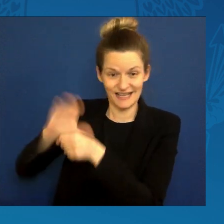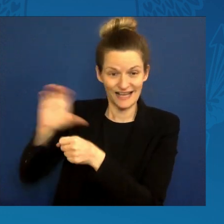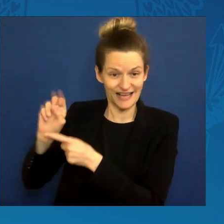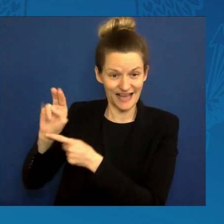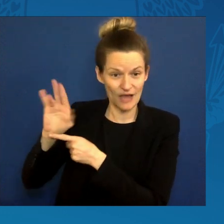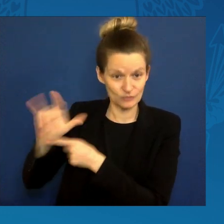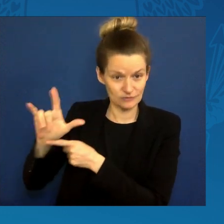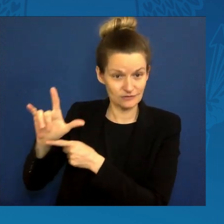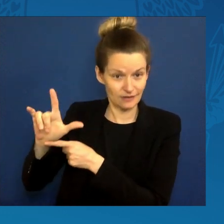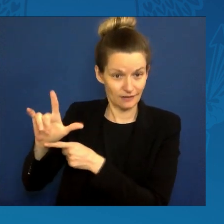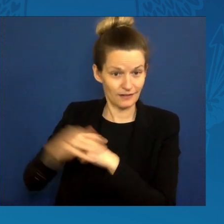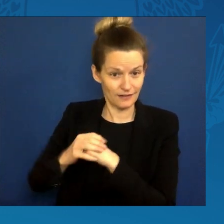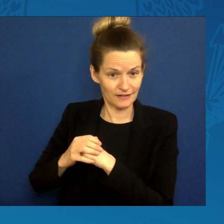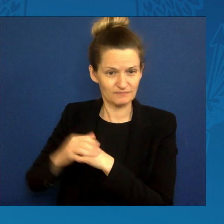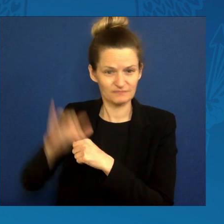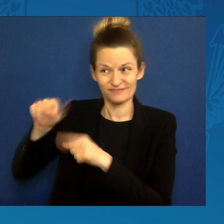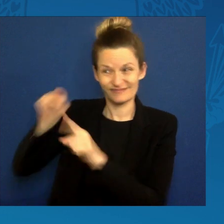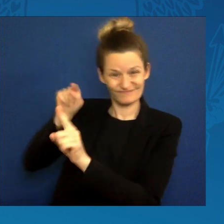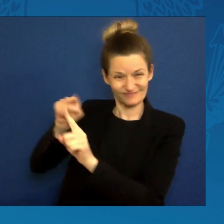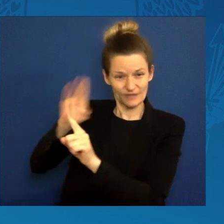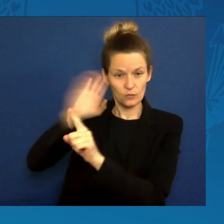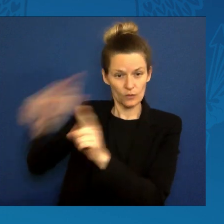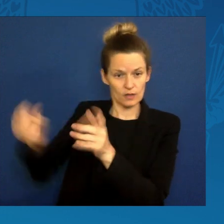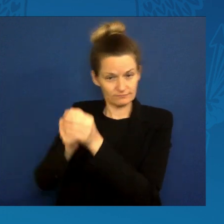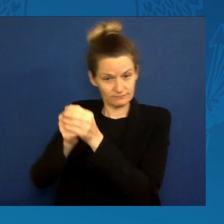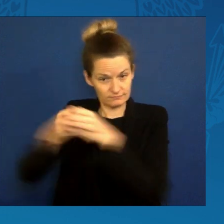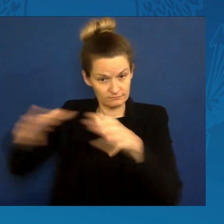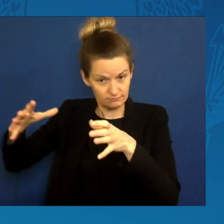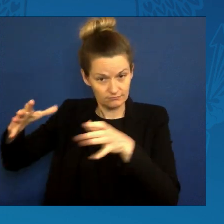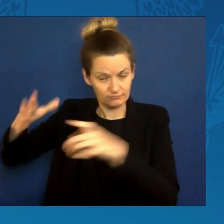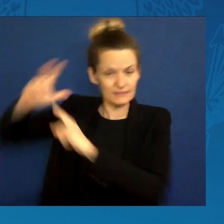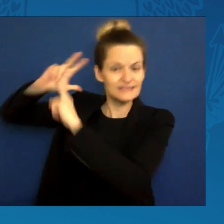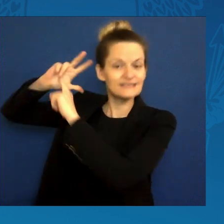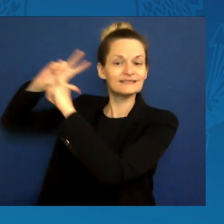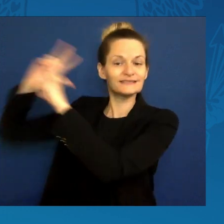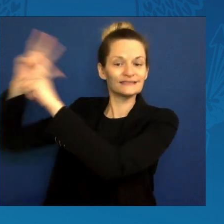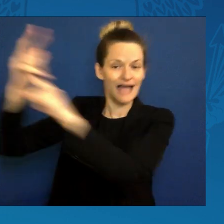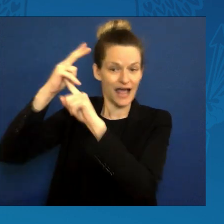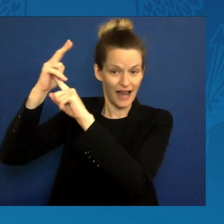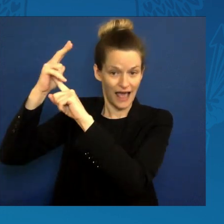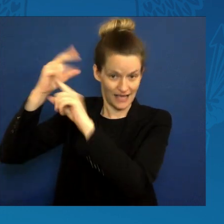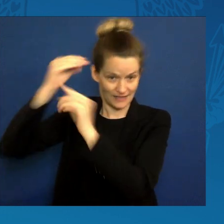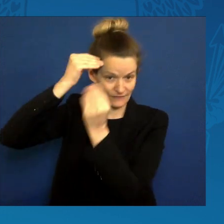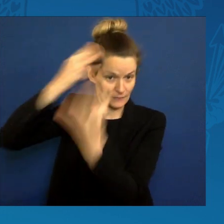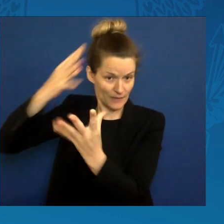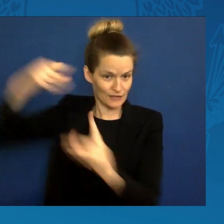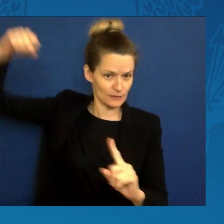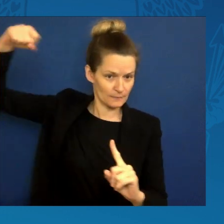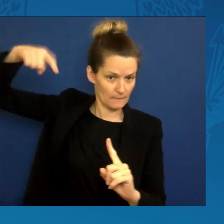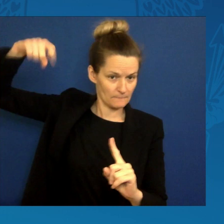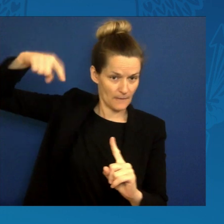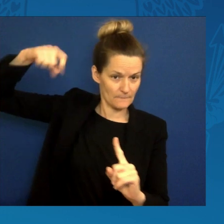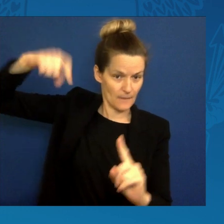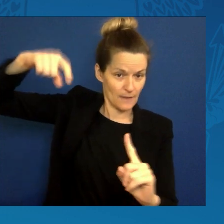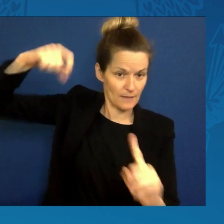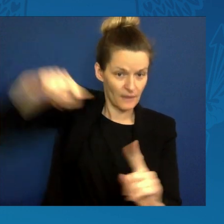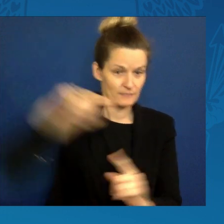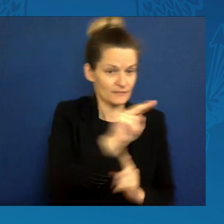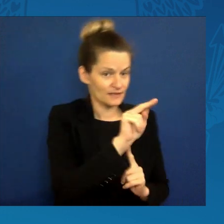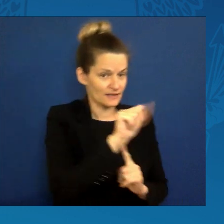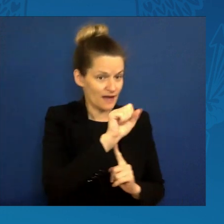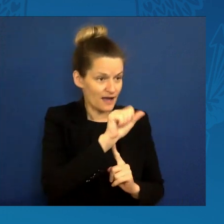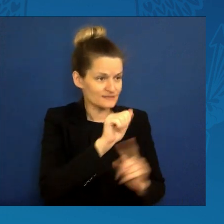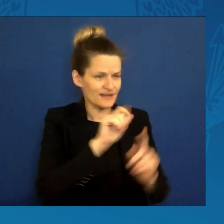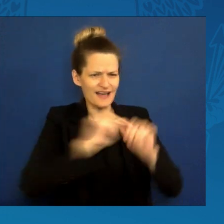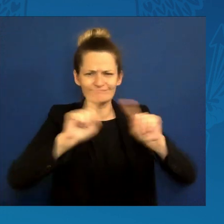satellite data in a way that will help ASEAN nations prepare and respond to the climate crisis and the resulting